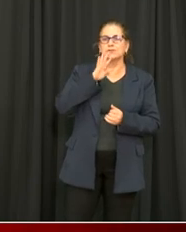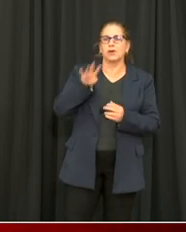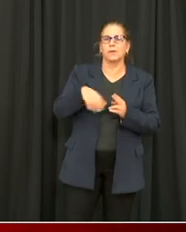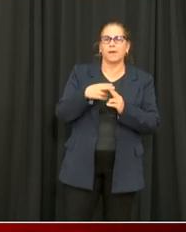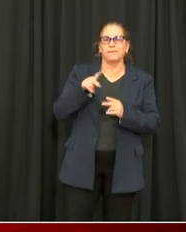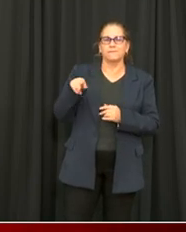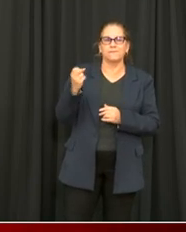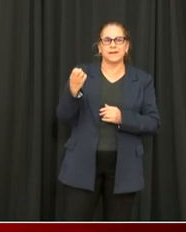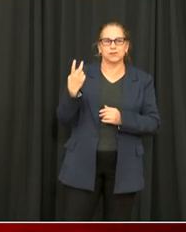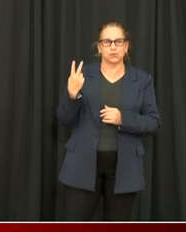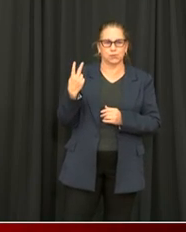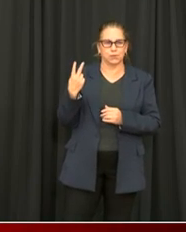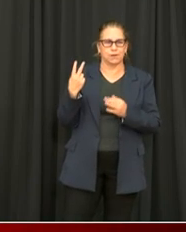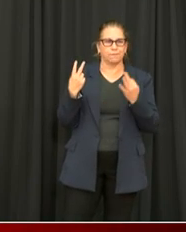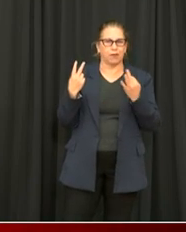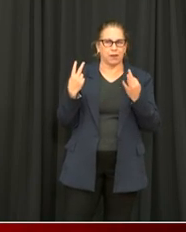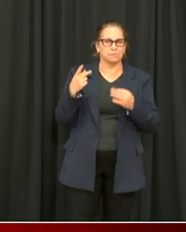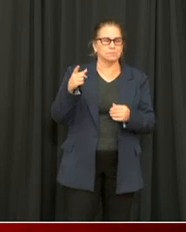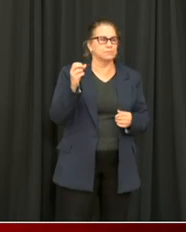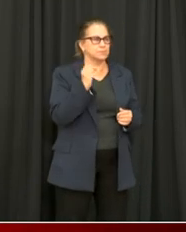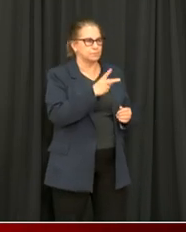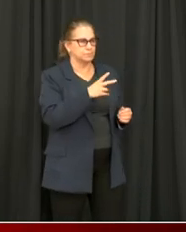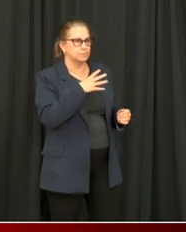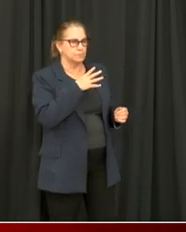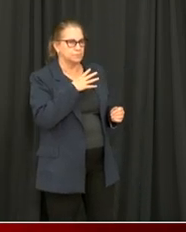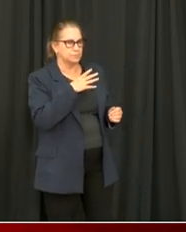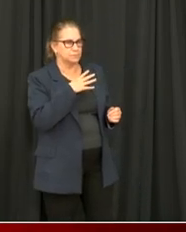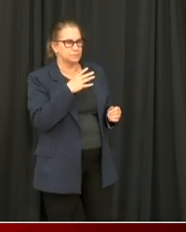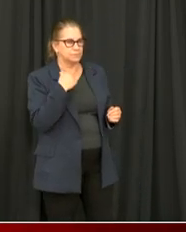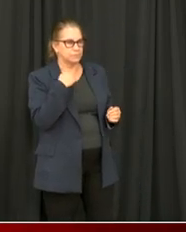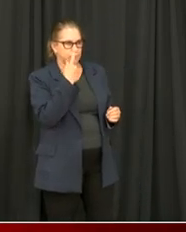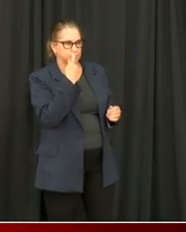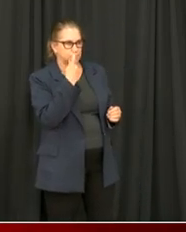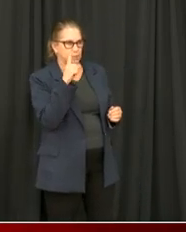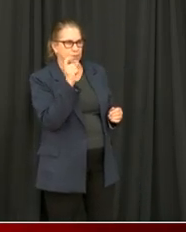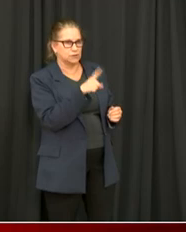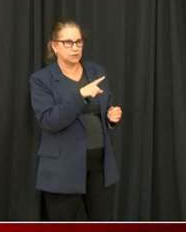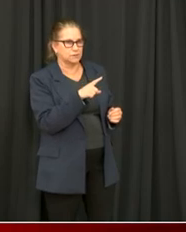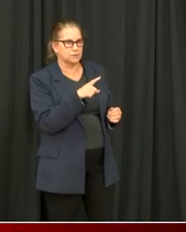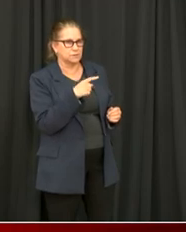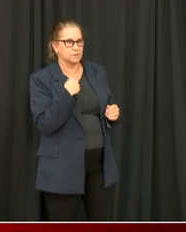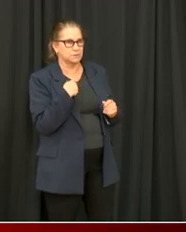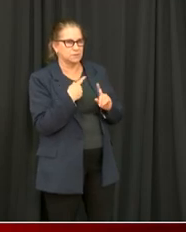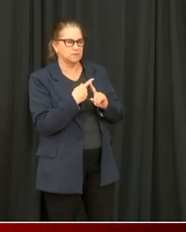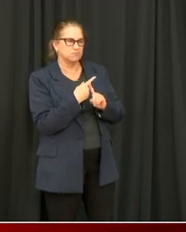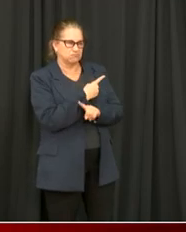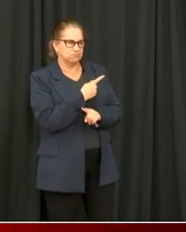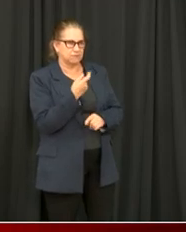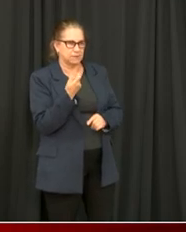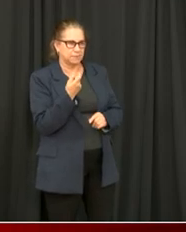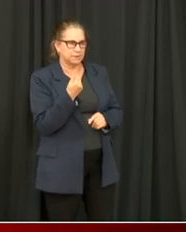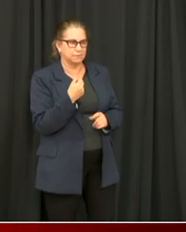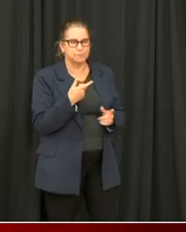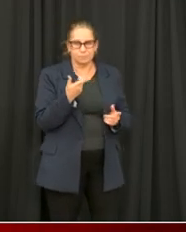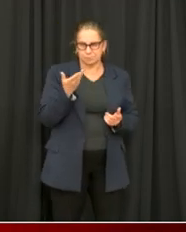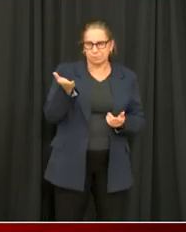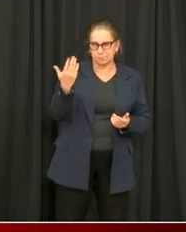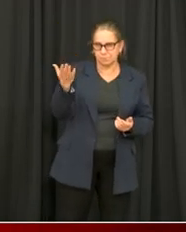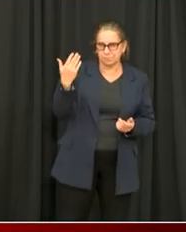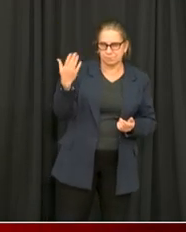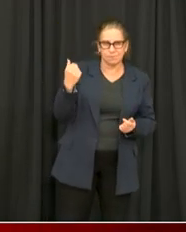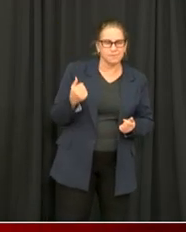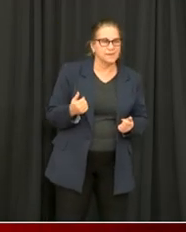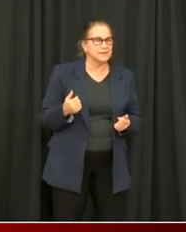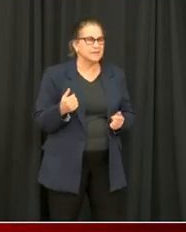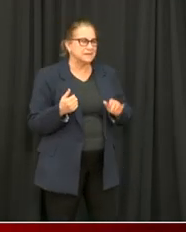And then, if I could, and going off topic. Sure. Okay. And I apologize if this has been answered and I missed it when